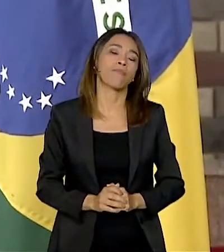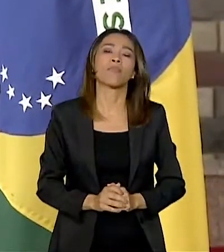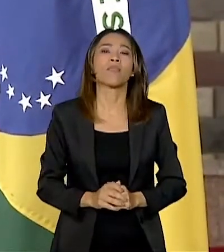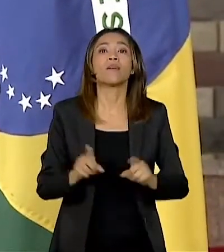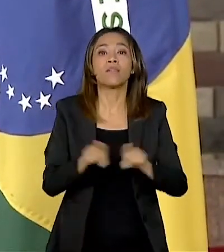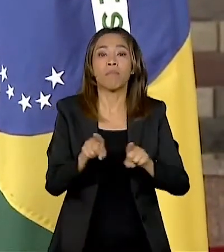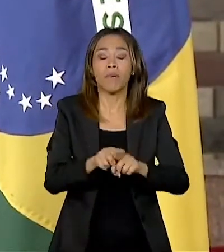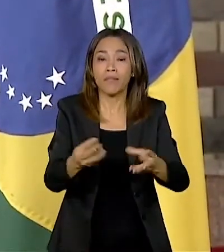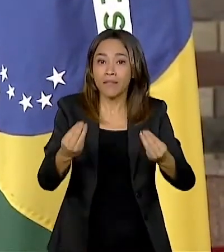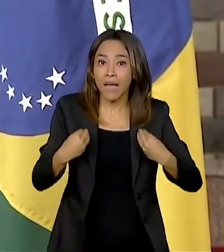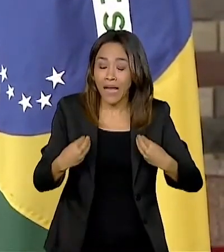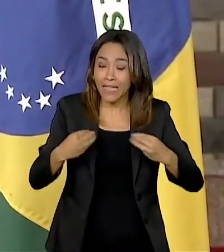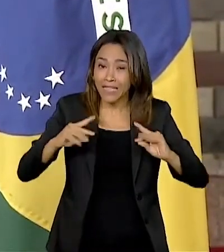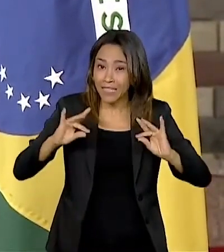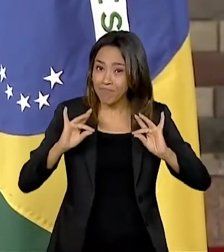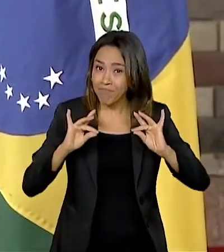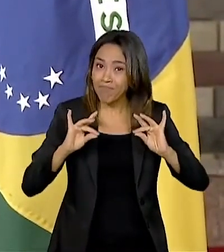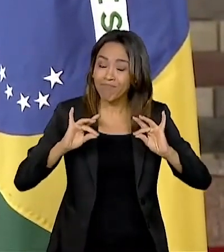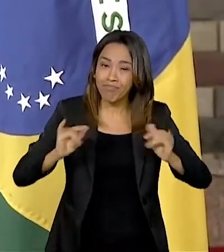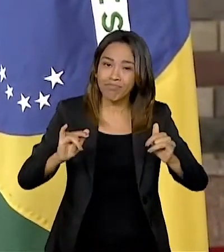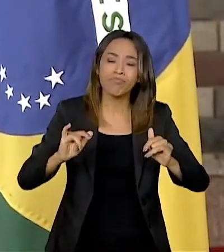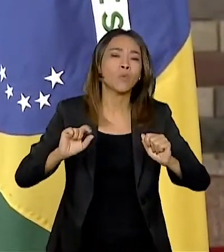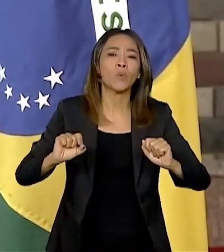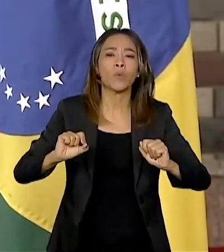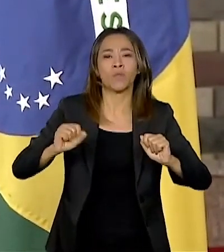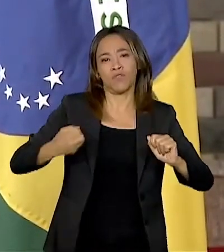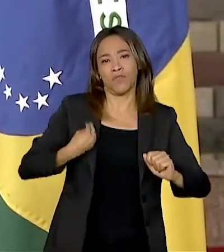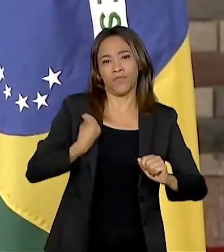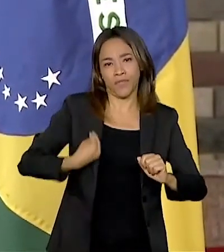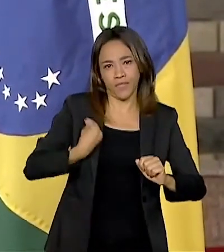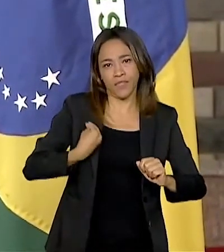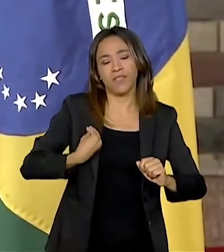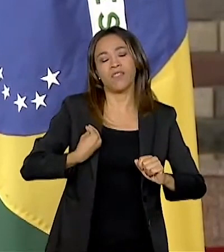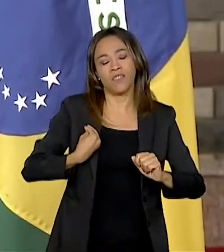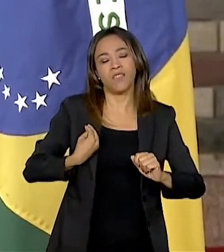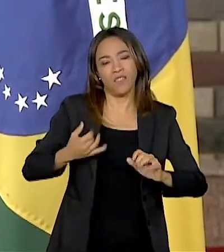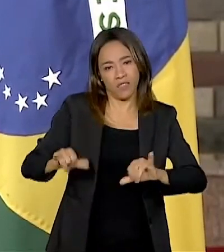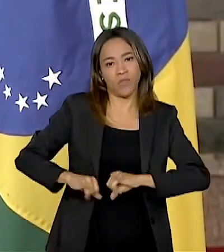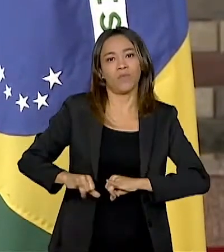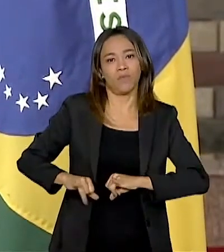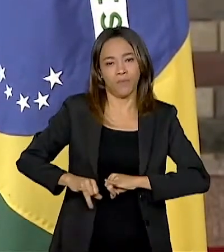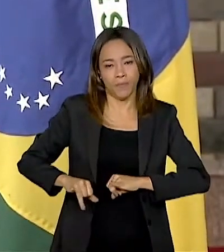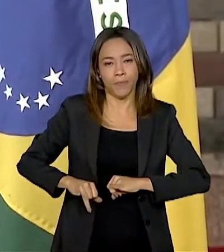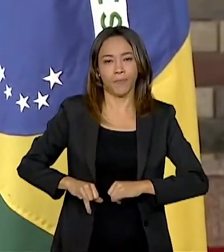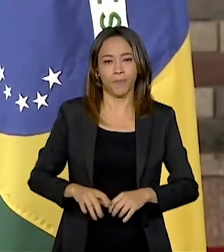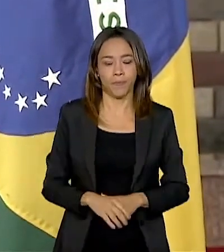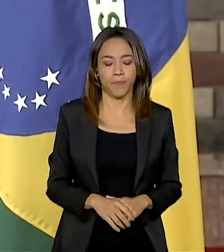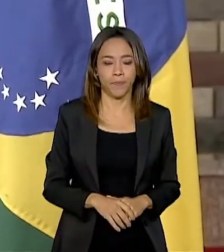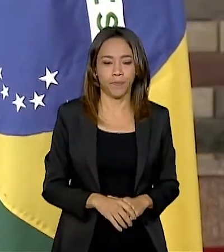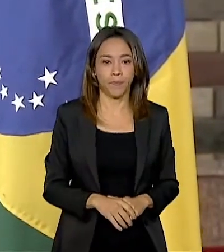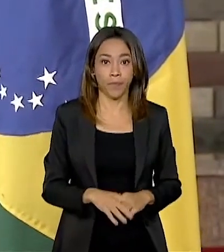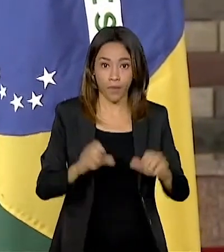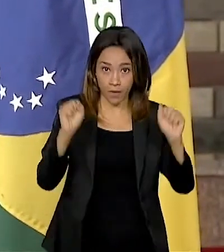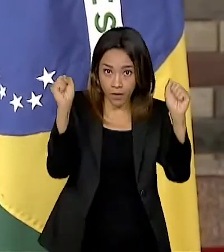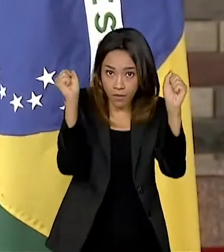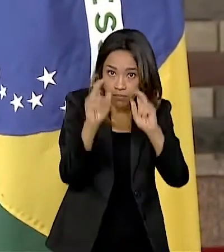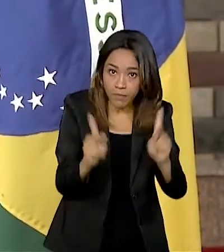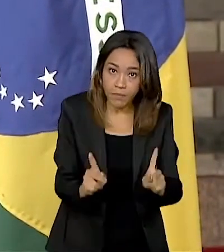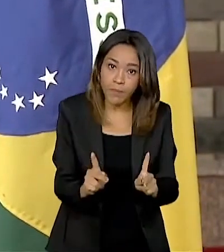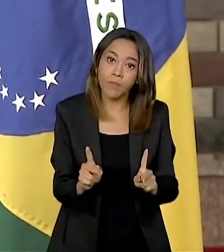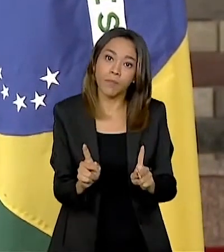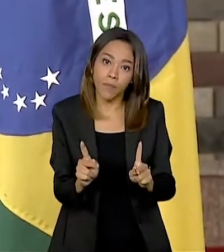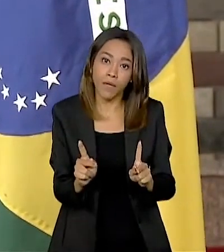Destroys infrastructure, de vida, destroys lives, e traz sofrimento. And brings suffering. A paz,